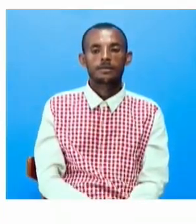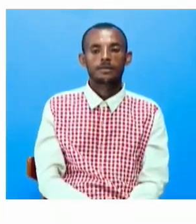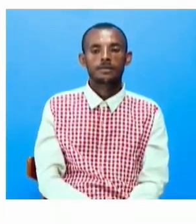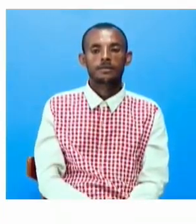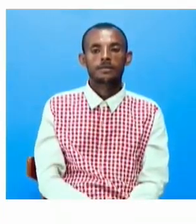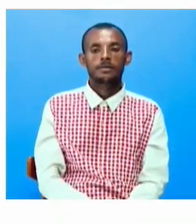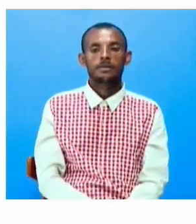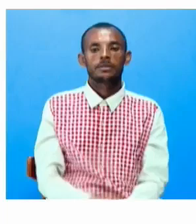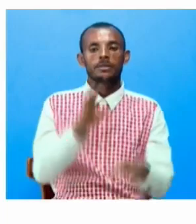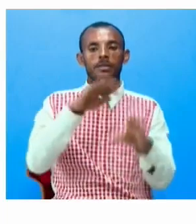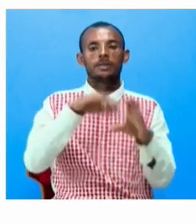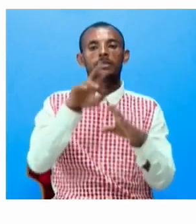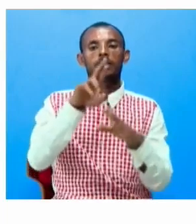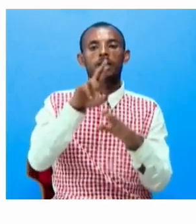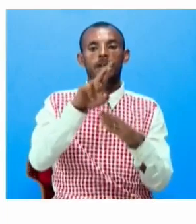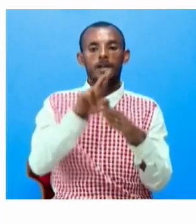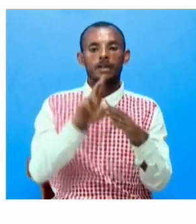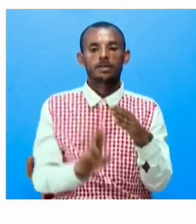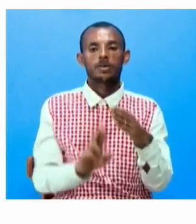in the ratio